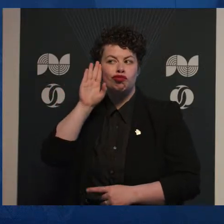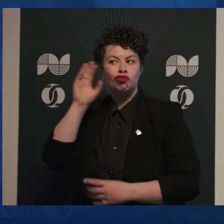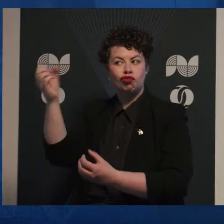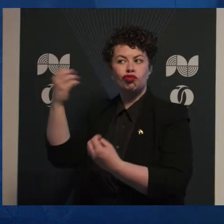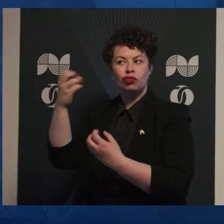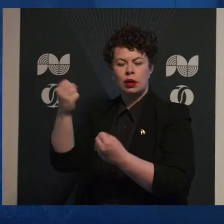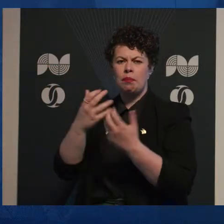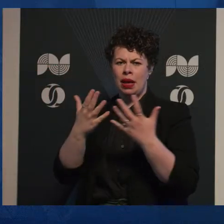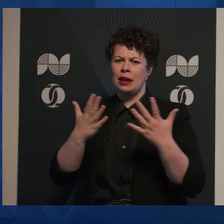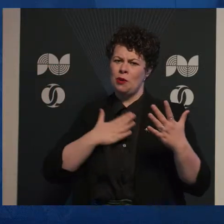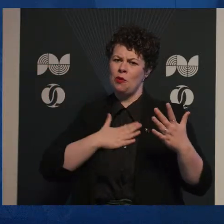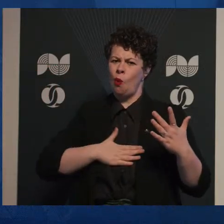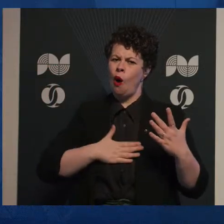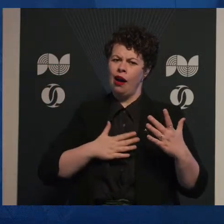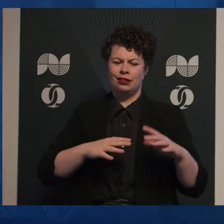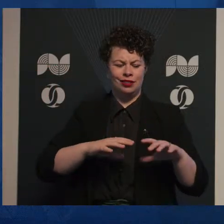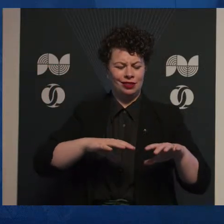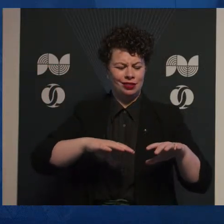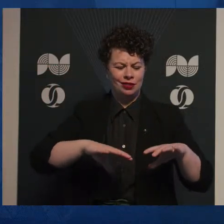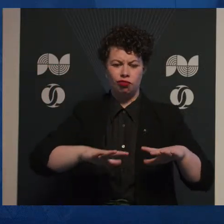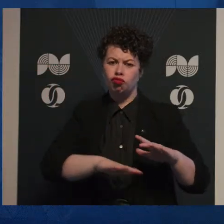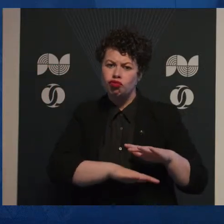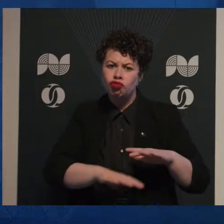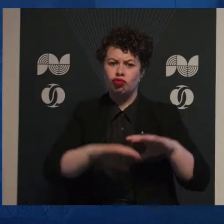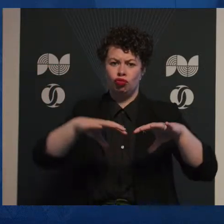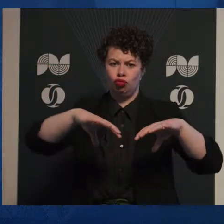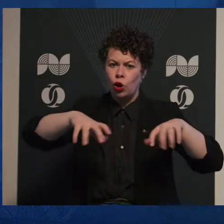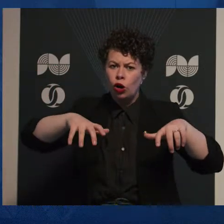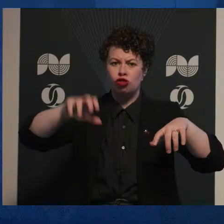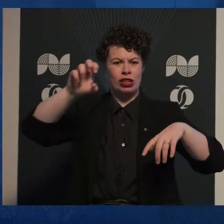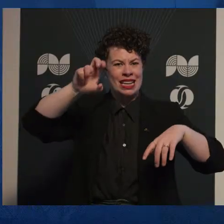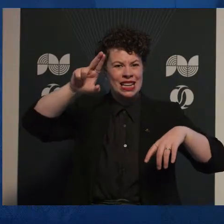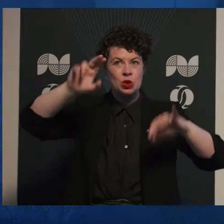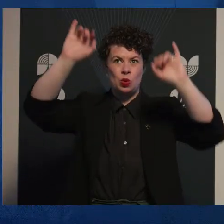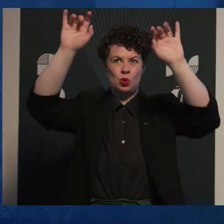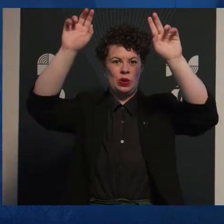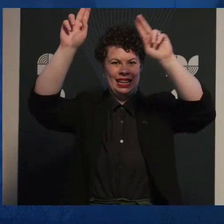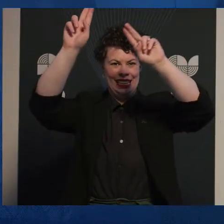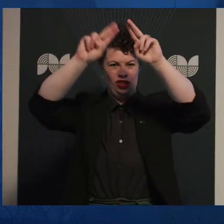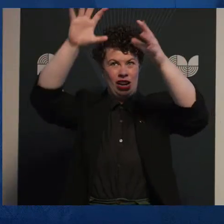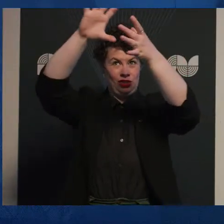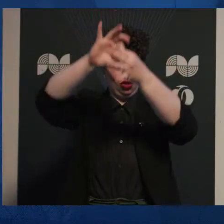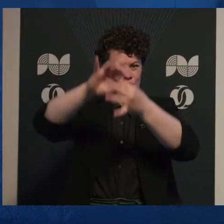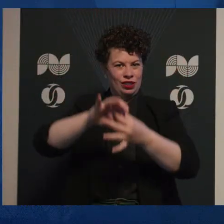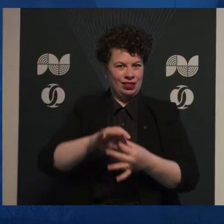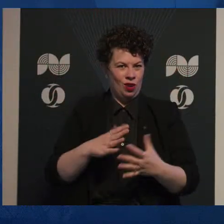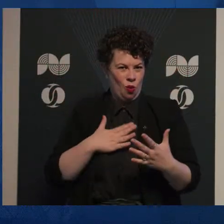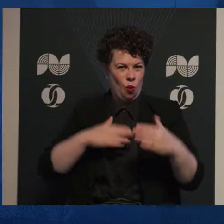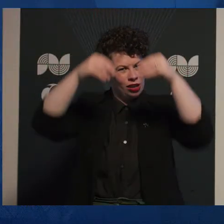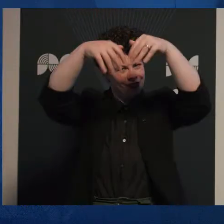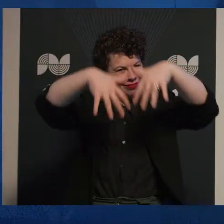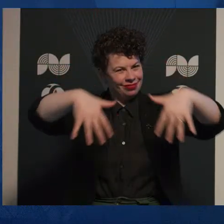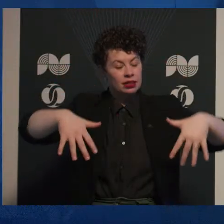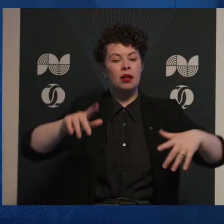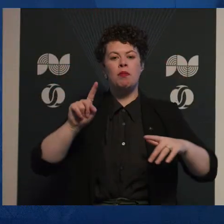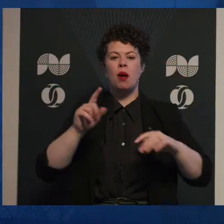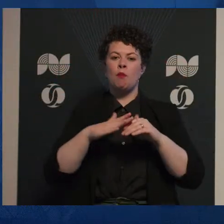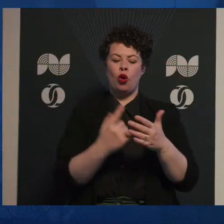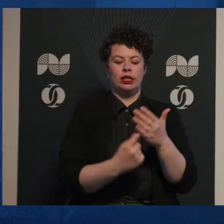multilateral open order, but a more perhaps nuanced approach than in the past, both from individual countries, from the